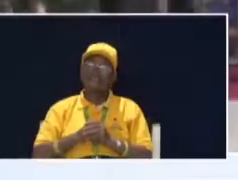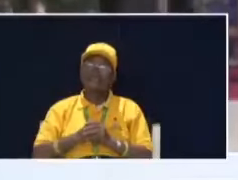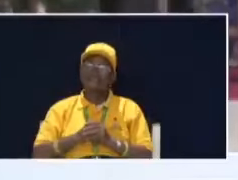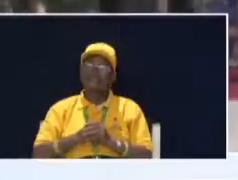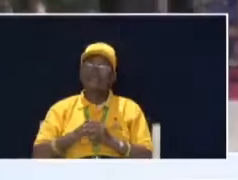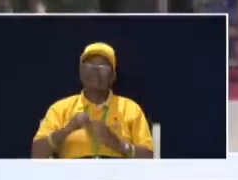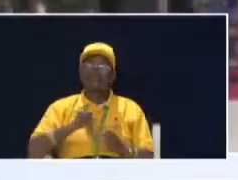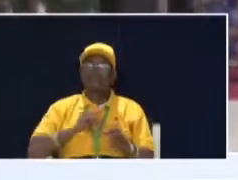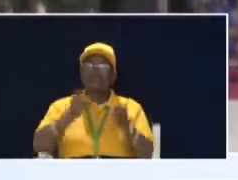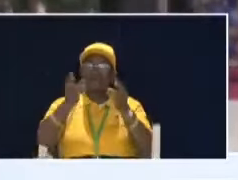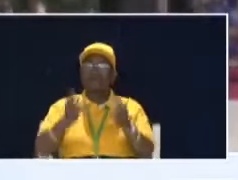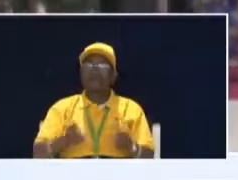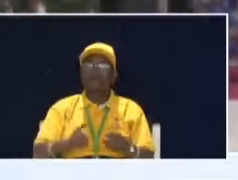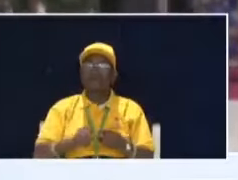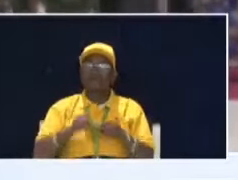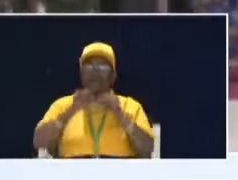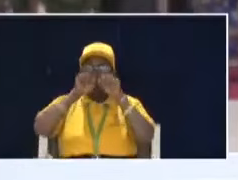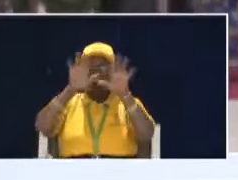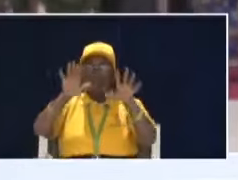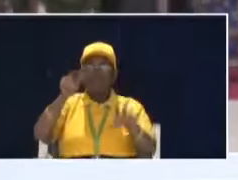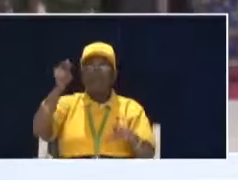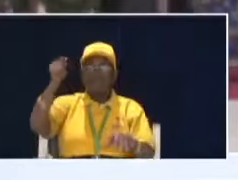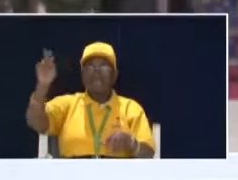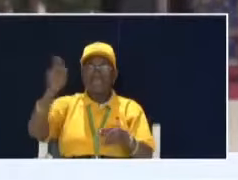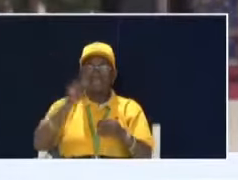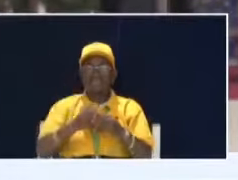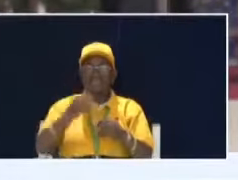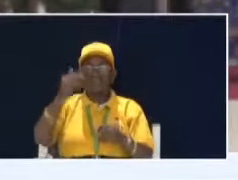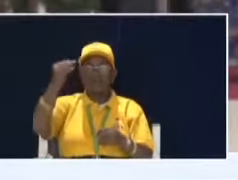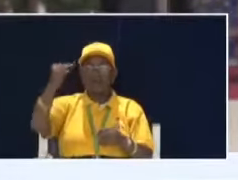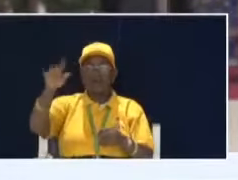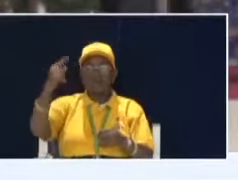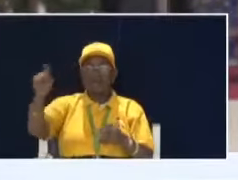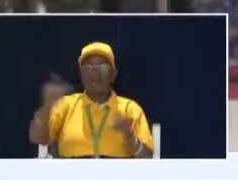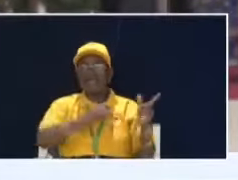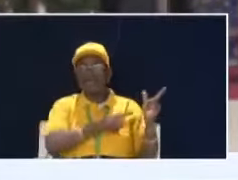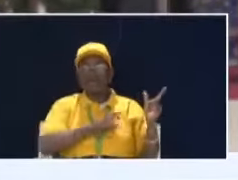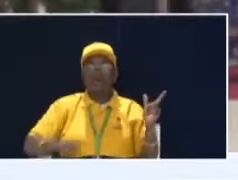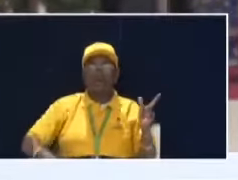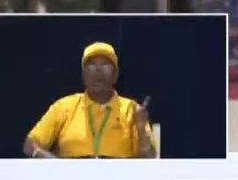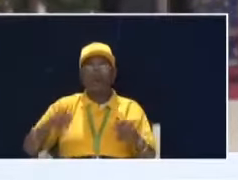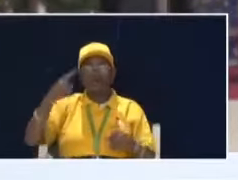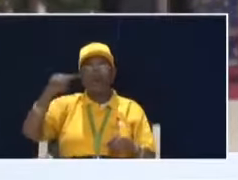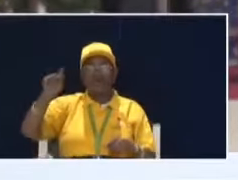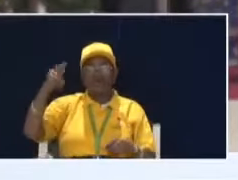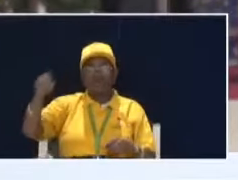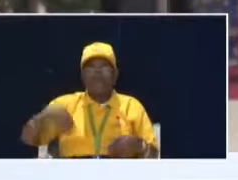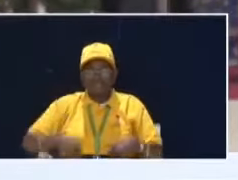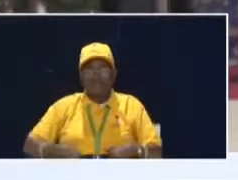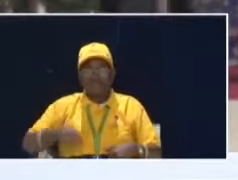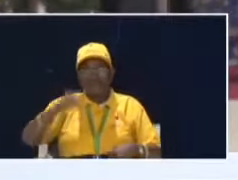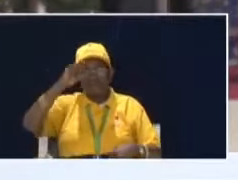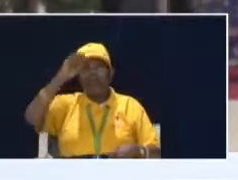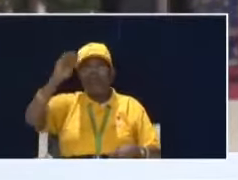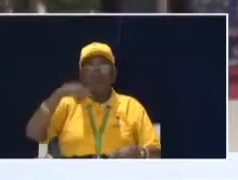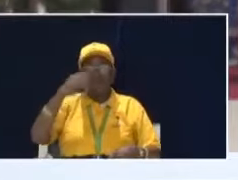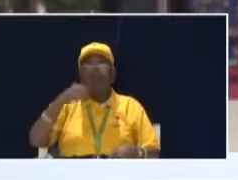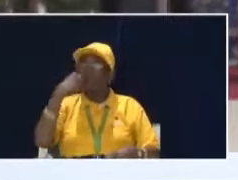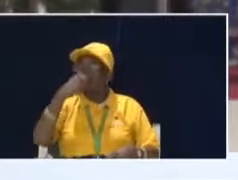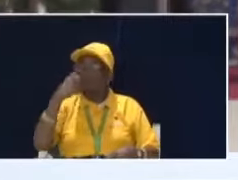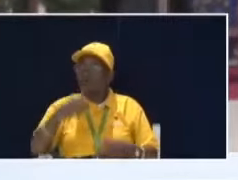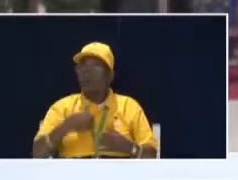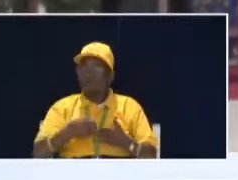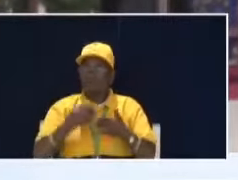I want to bless the name of the Lord for the young man who spoke before me.